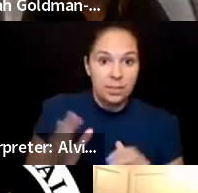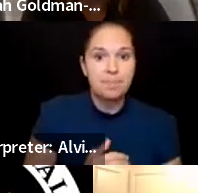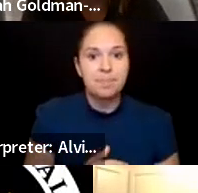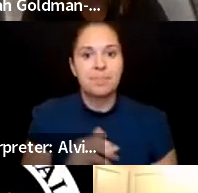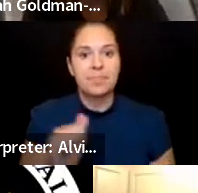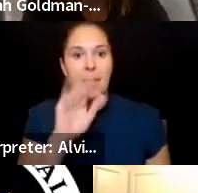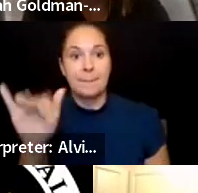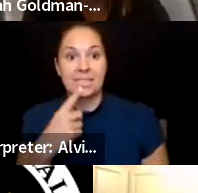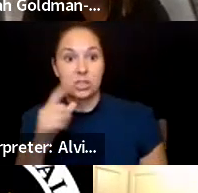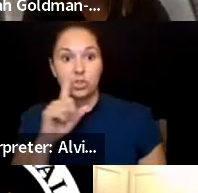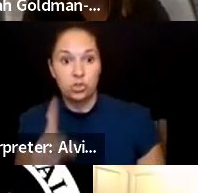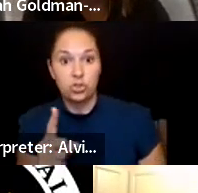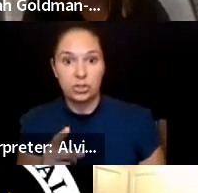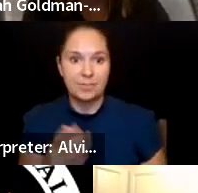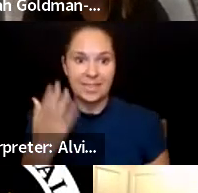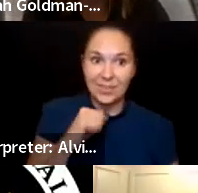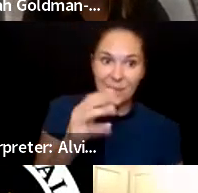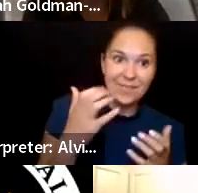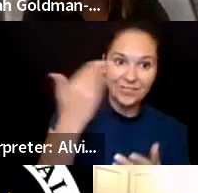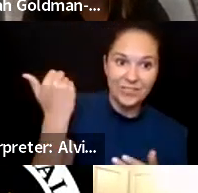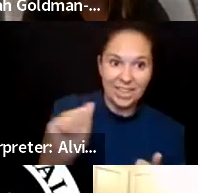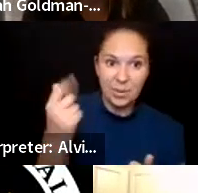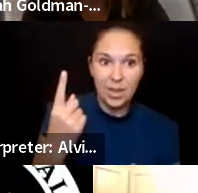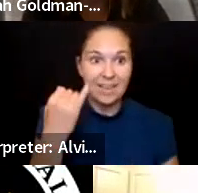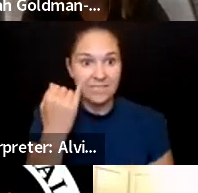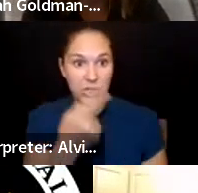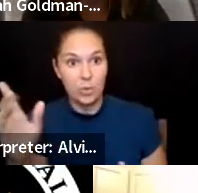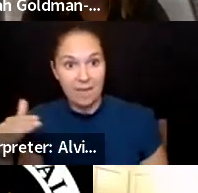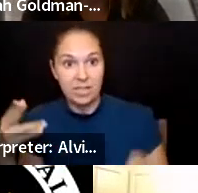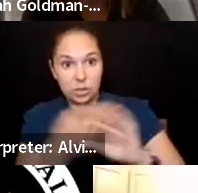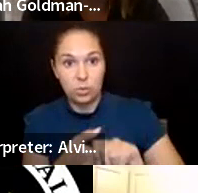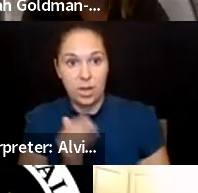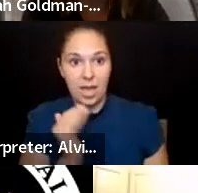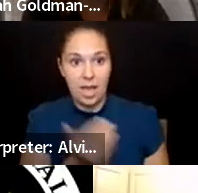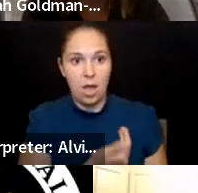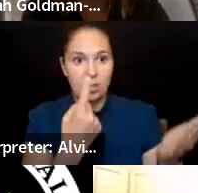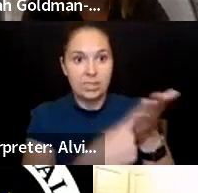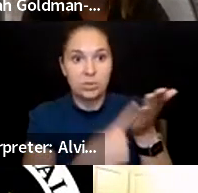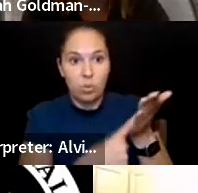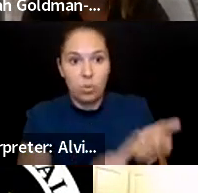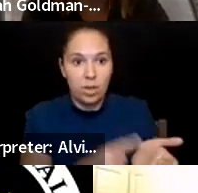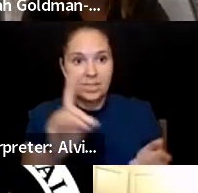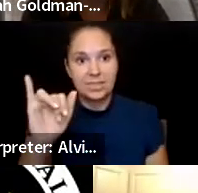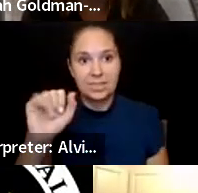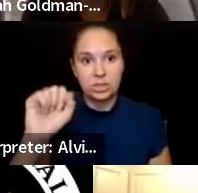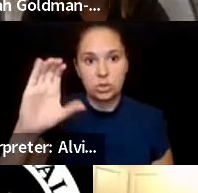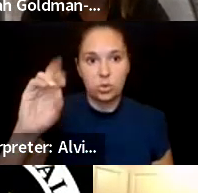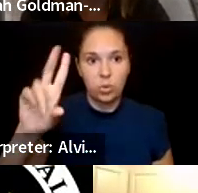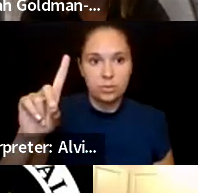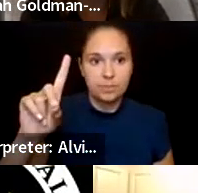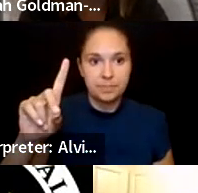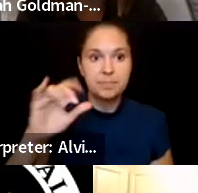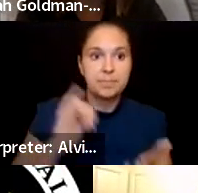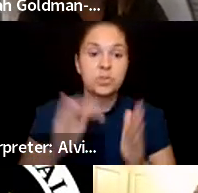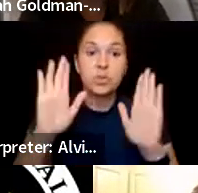Sure. Because I don't want to forget anybody. If you all haven't joined our Discord, Oh, I the did not even think about Discord that. is a